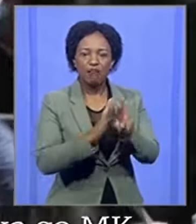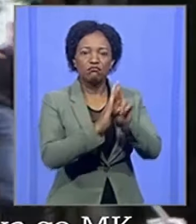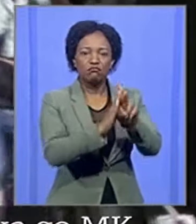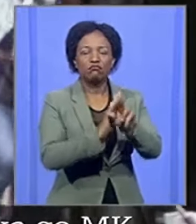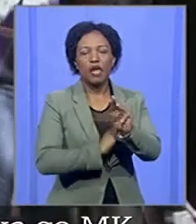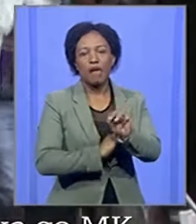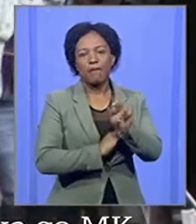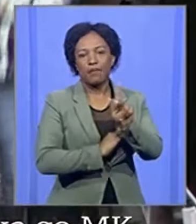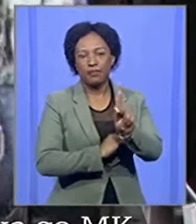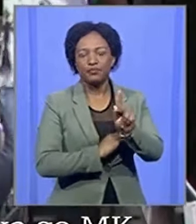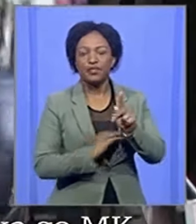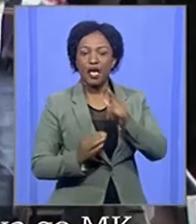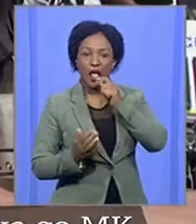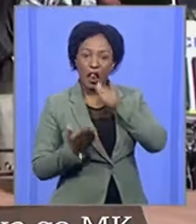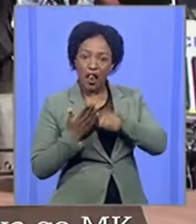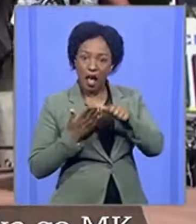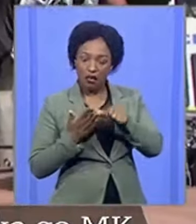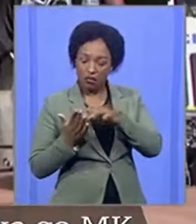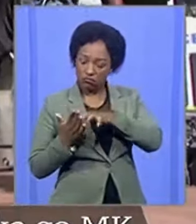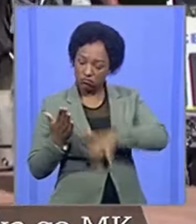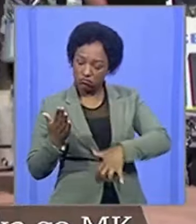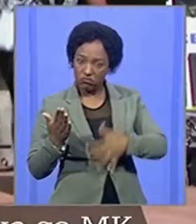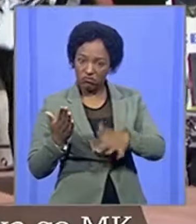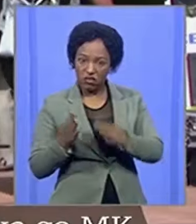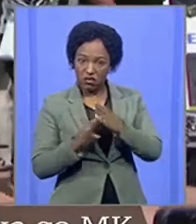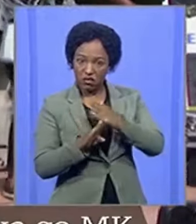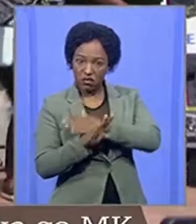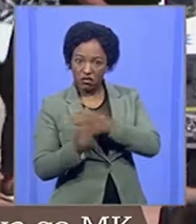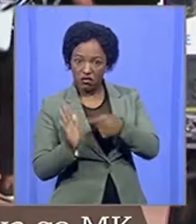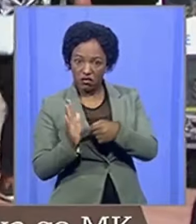MK. Lengwalo leo le ngwadilwe pele ga